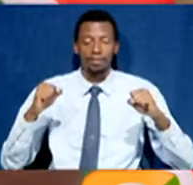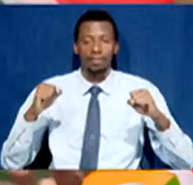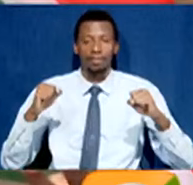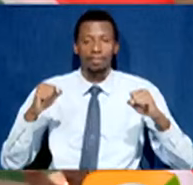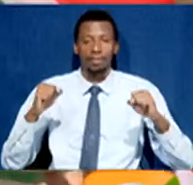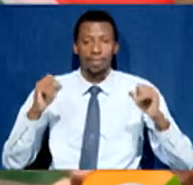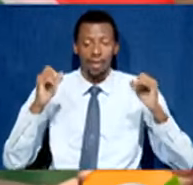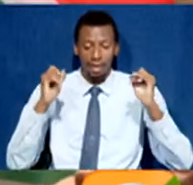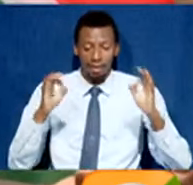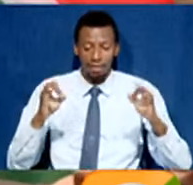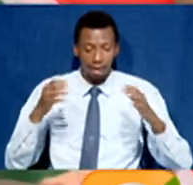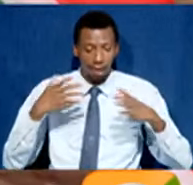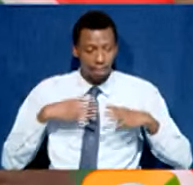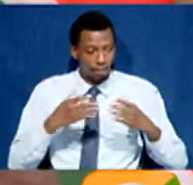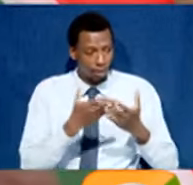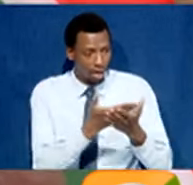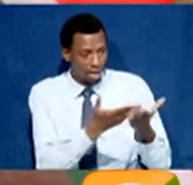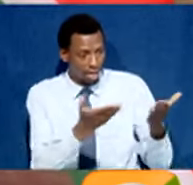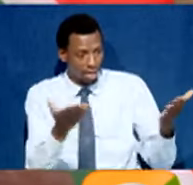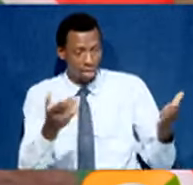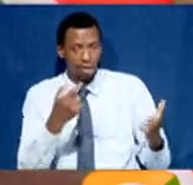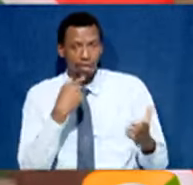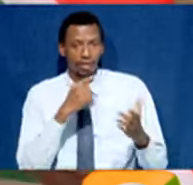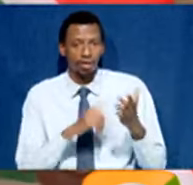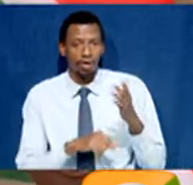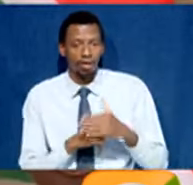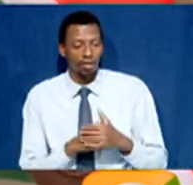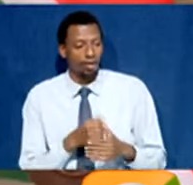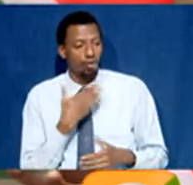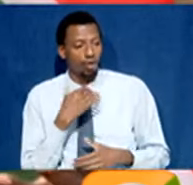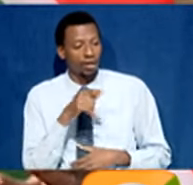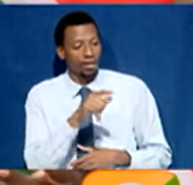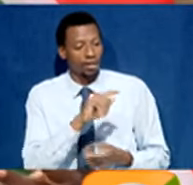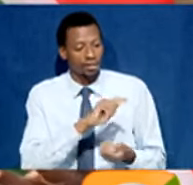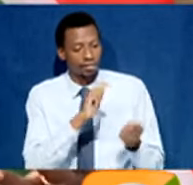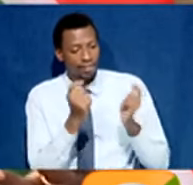if the people said they wanted this changed